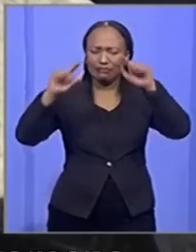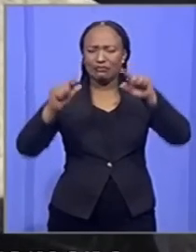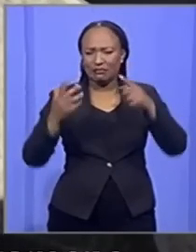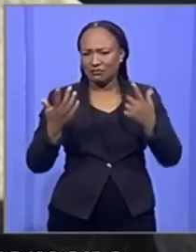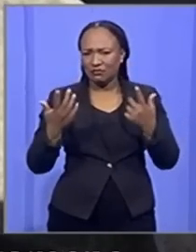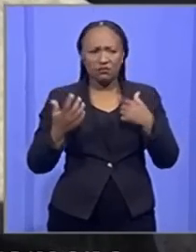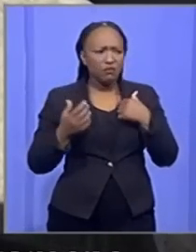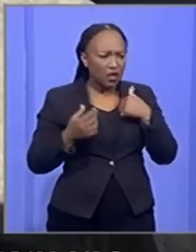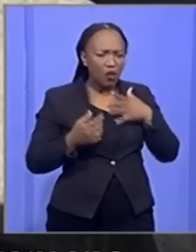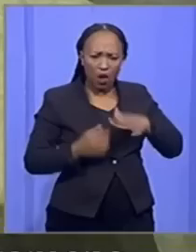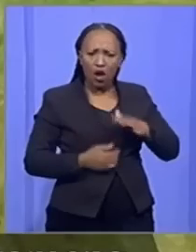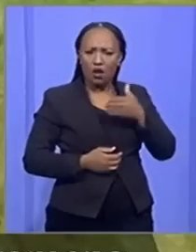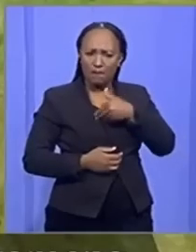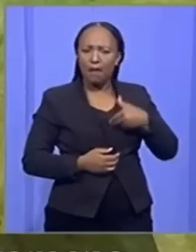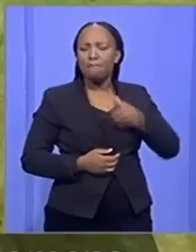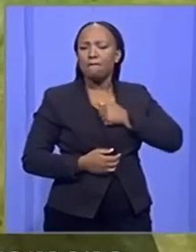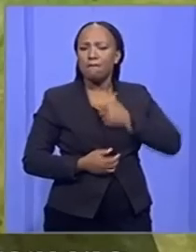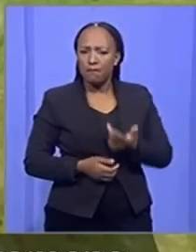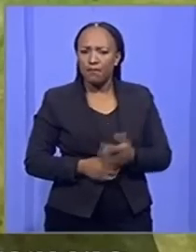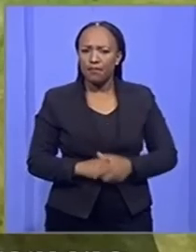ke nyaga mmaka.